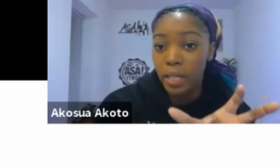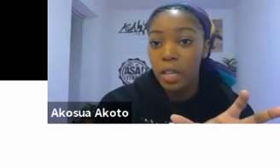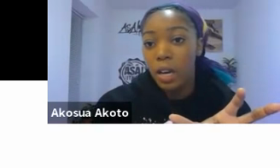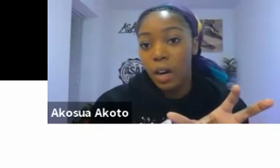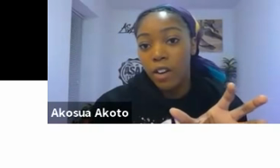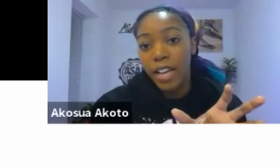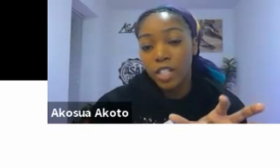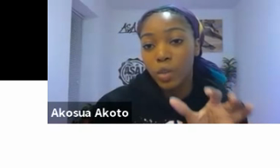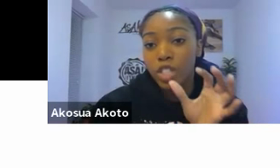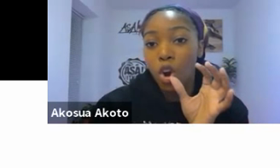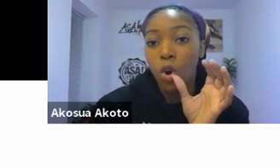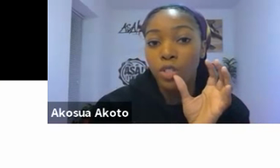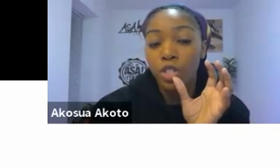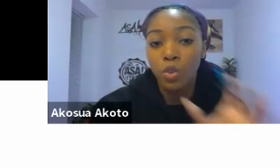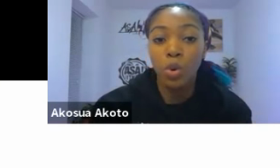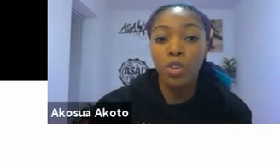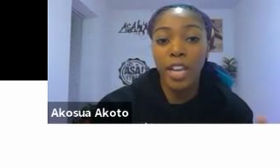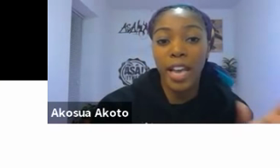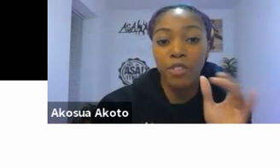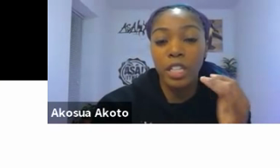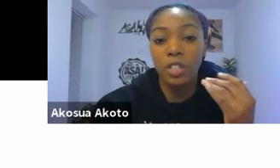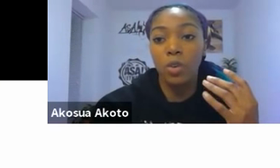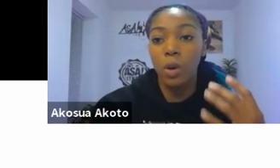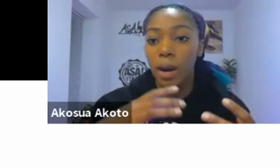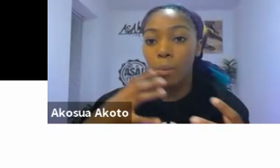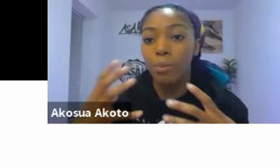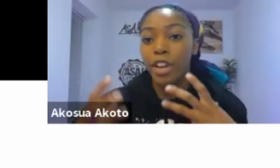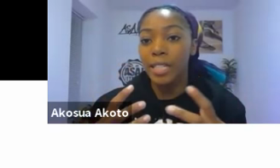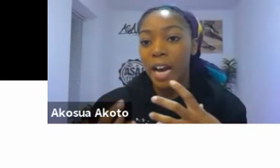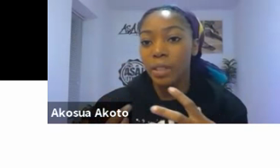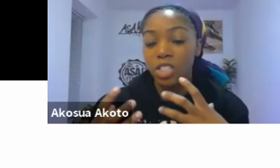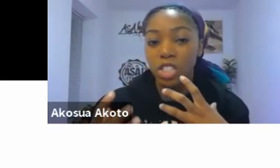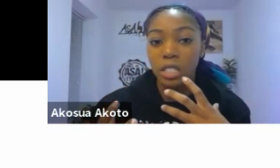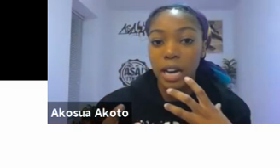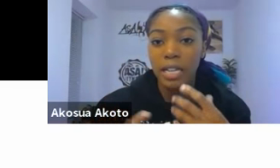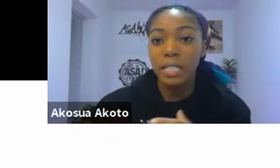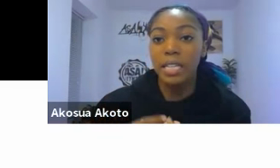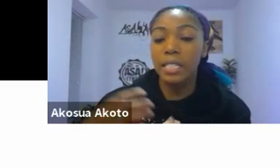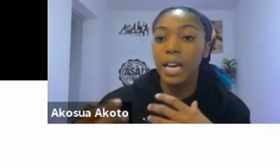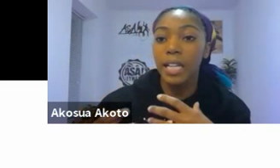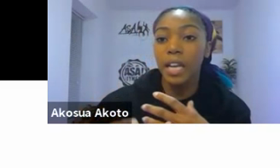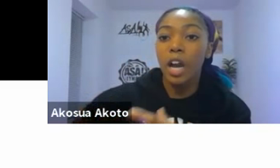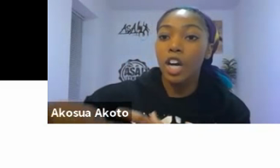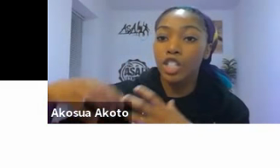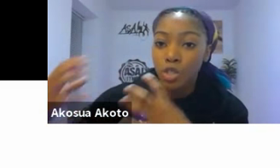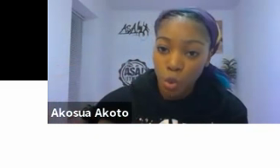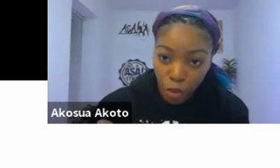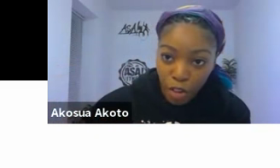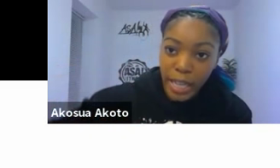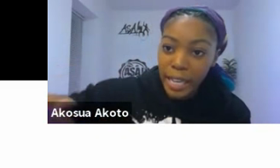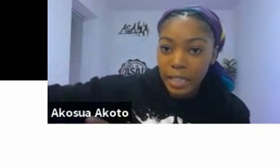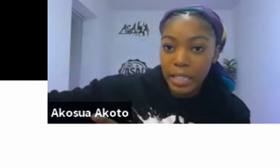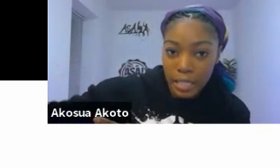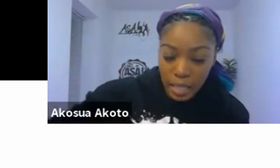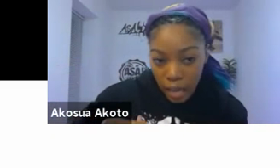a woman. All right, so it's a whole story. Every little breakdown that she does, it's telling a